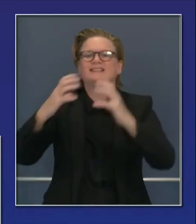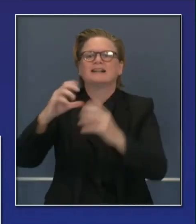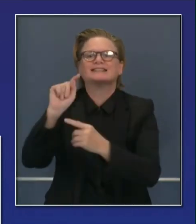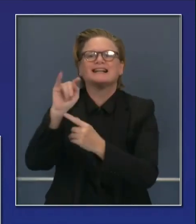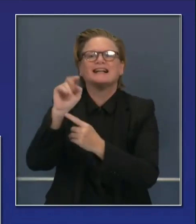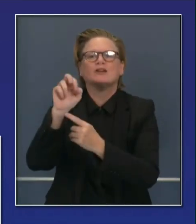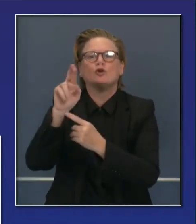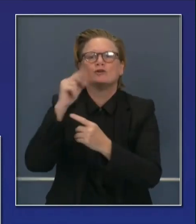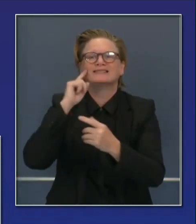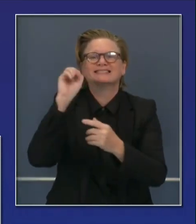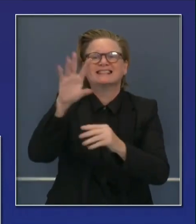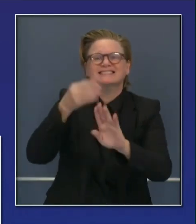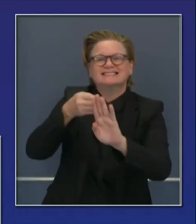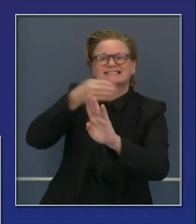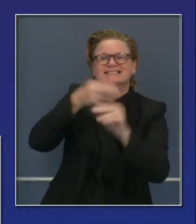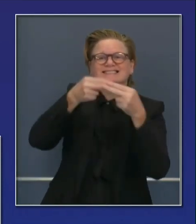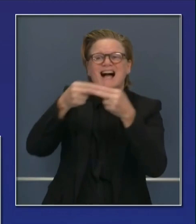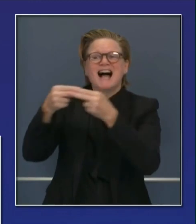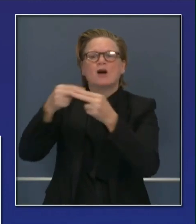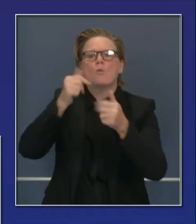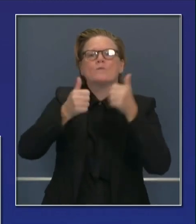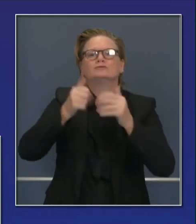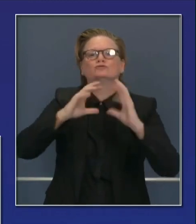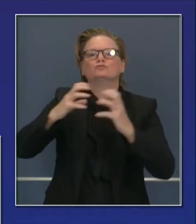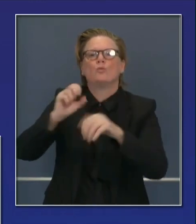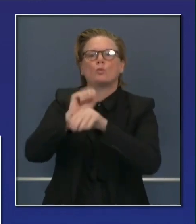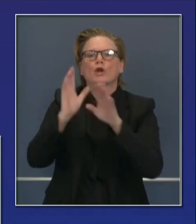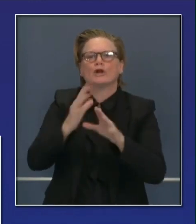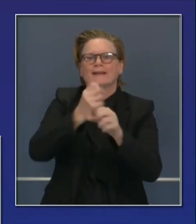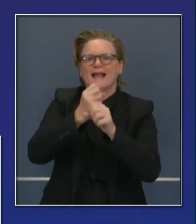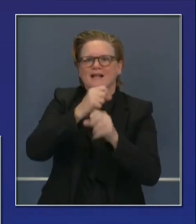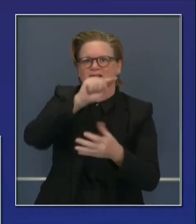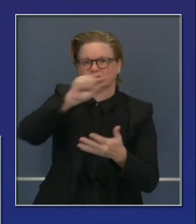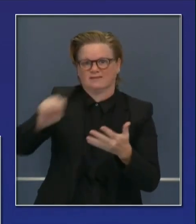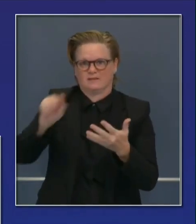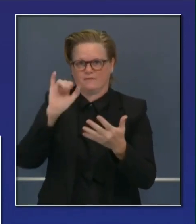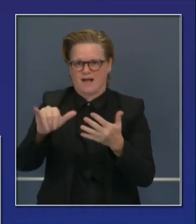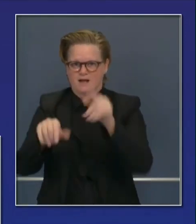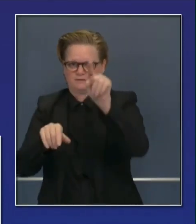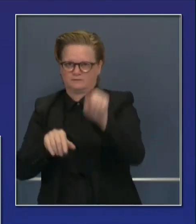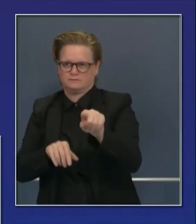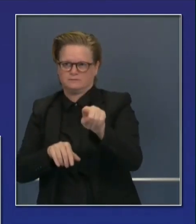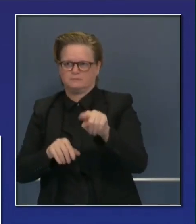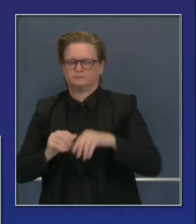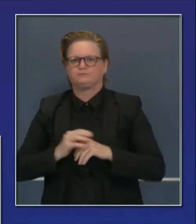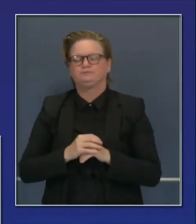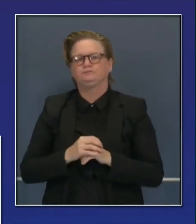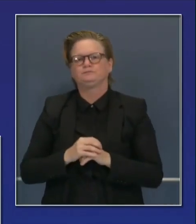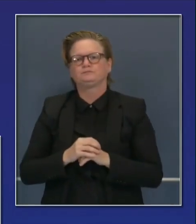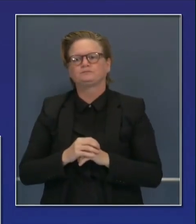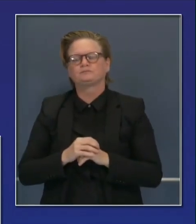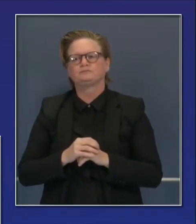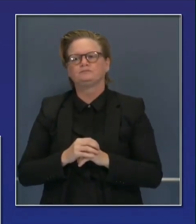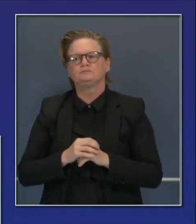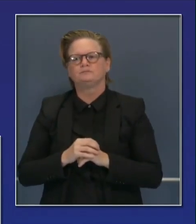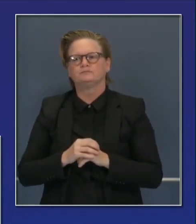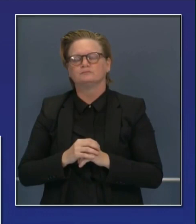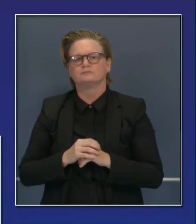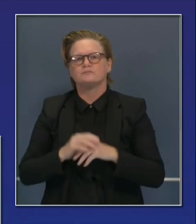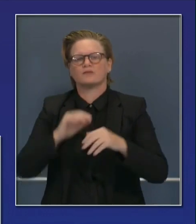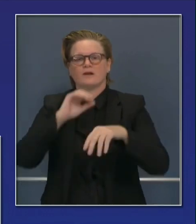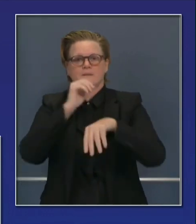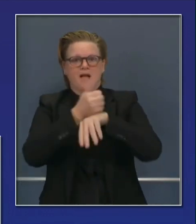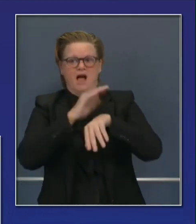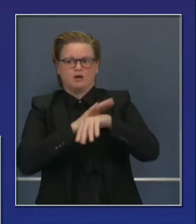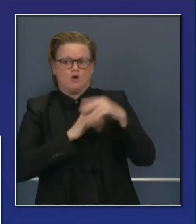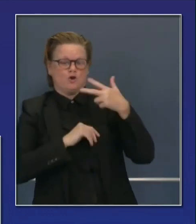Pfizer. So tomorrow, the orders actually go in. They go in based on these tiers, based on these regional numbers, based upon